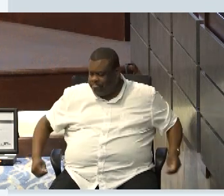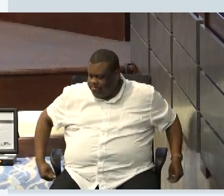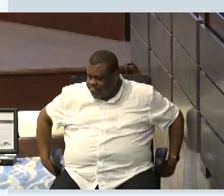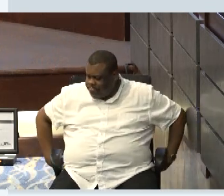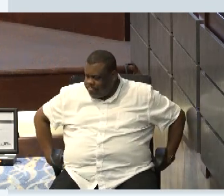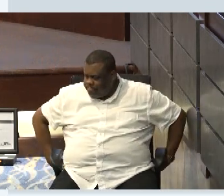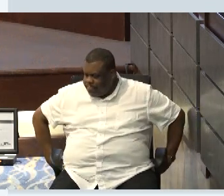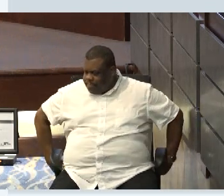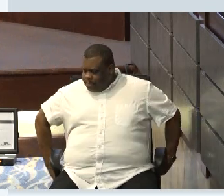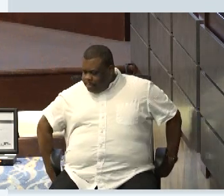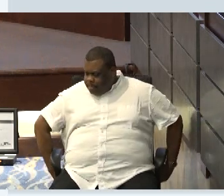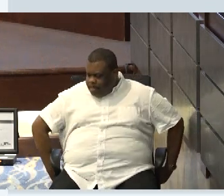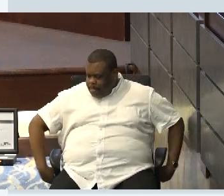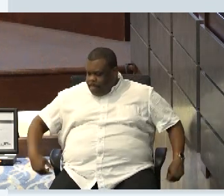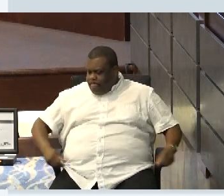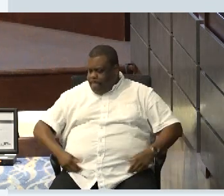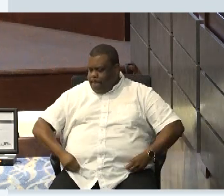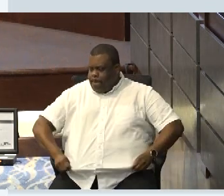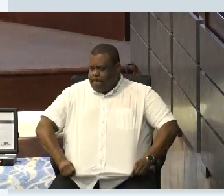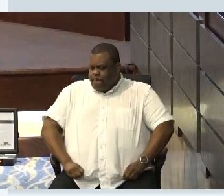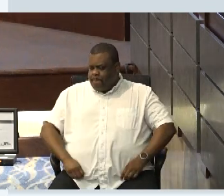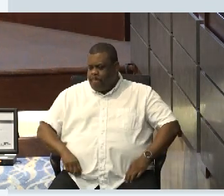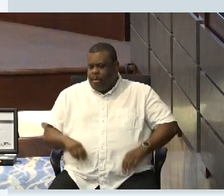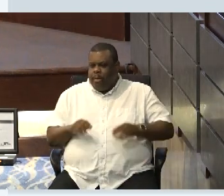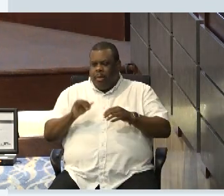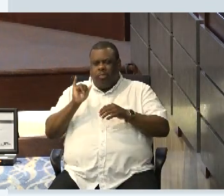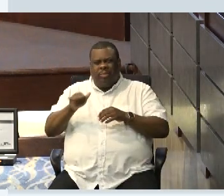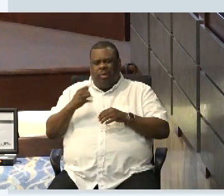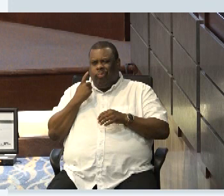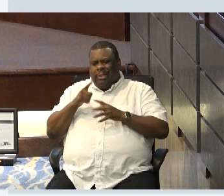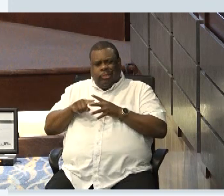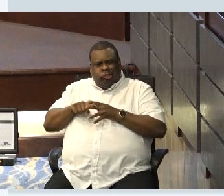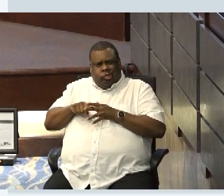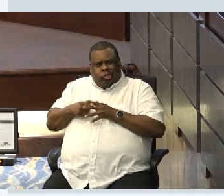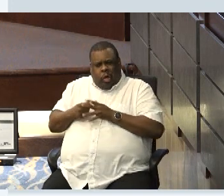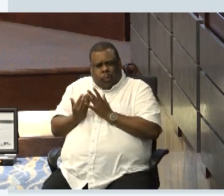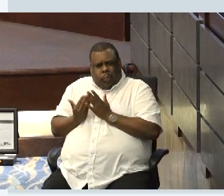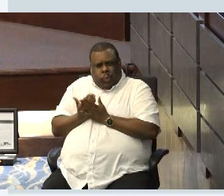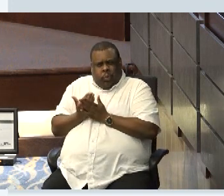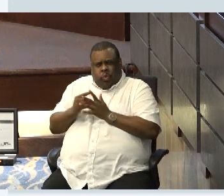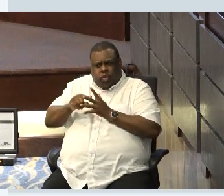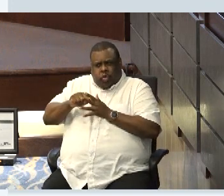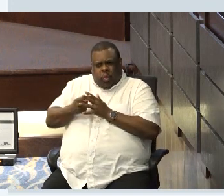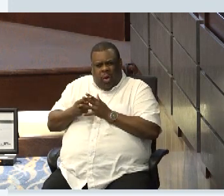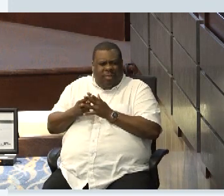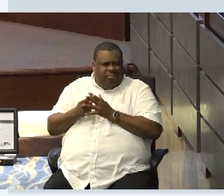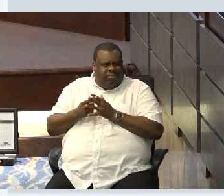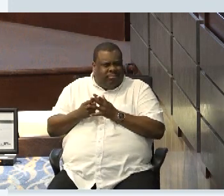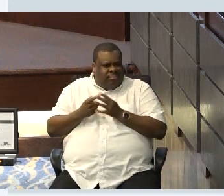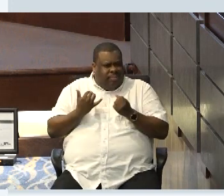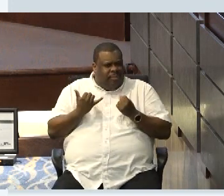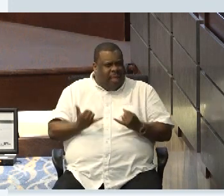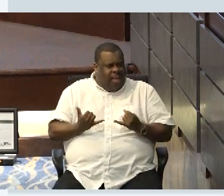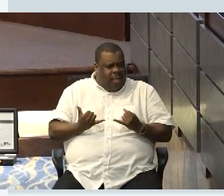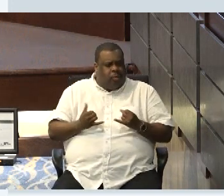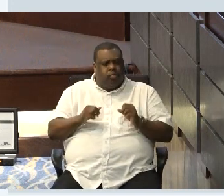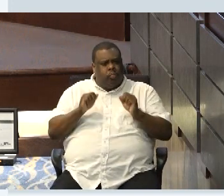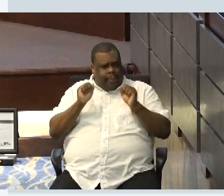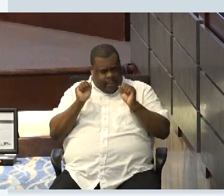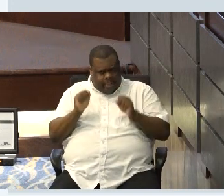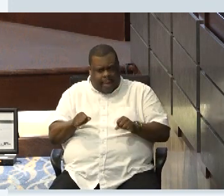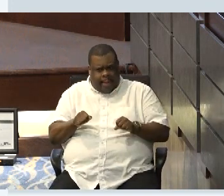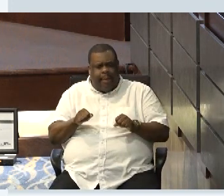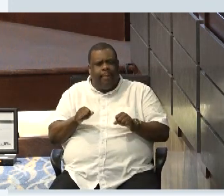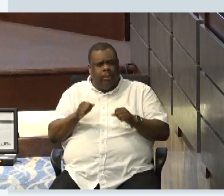the legwork and the preliminaries underway and accomplished early in the year, so that we can really